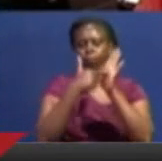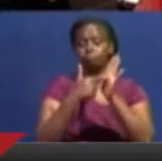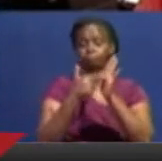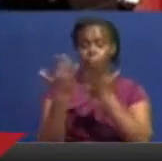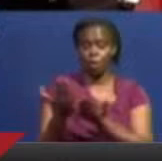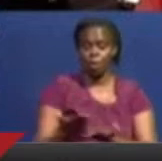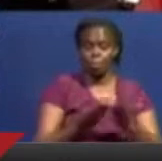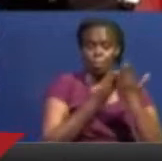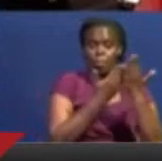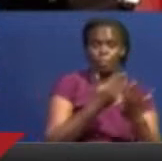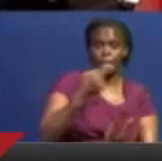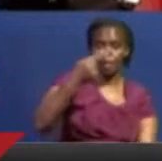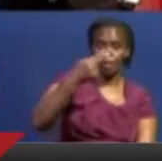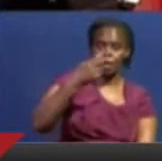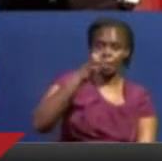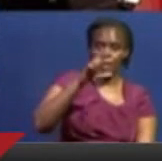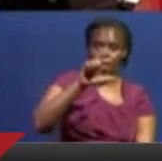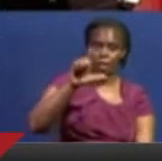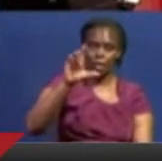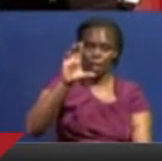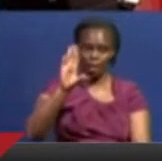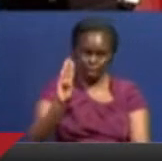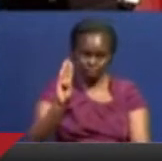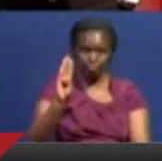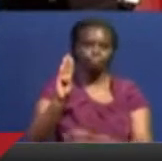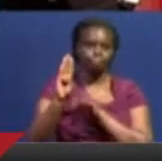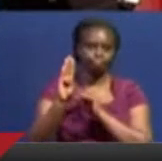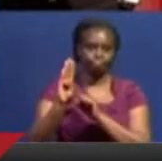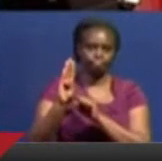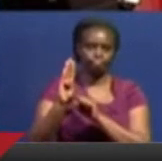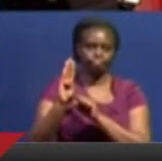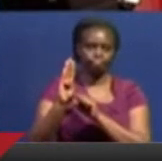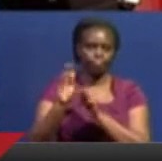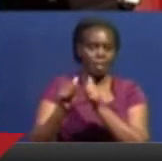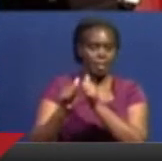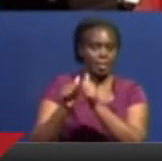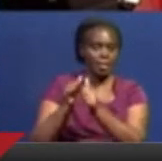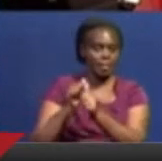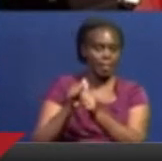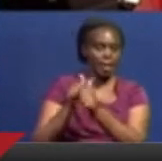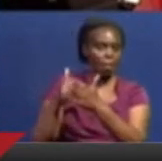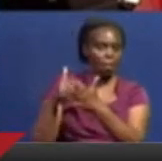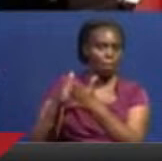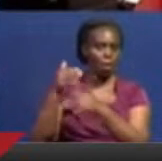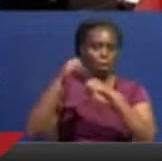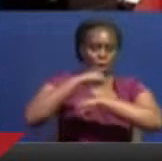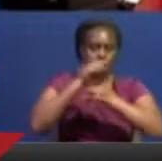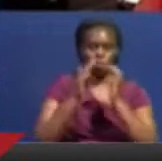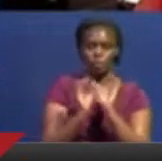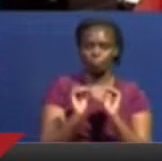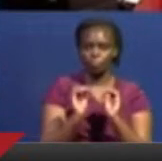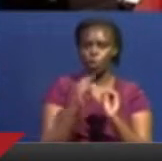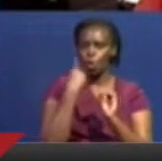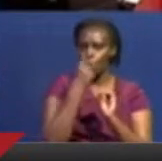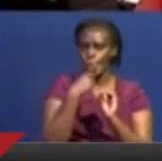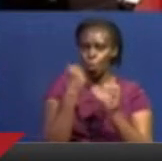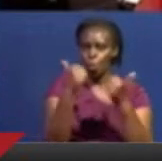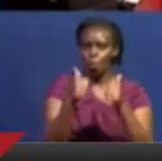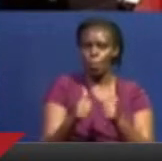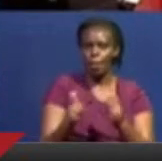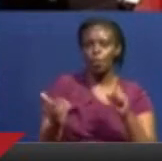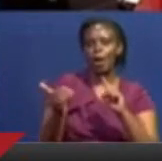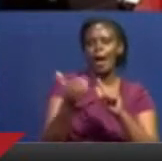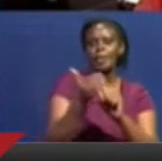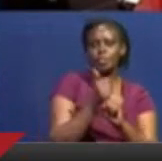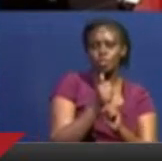that the Higher Education Loans Board shall not deny a loan to a student who has not